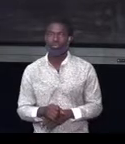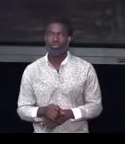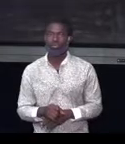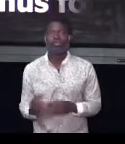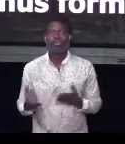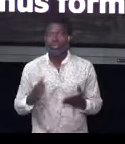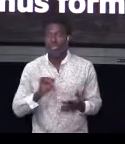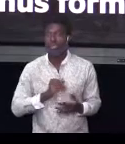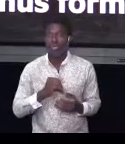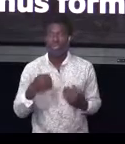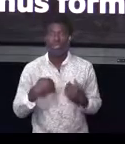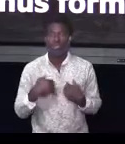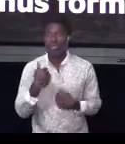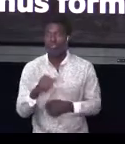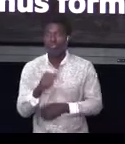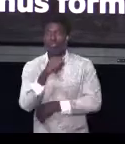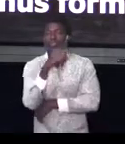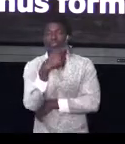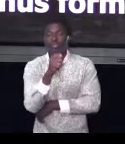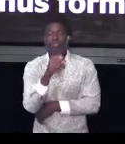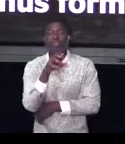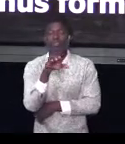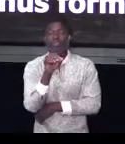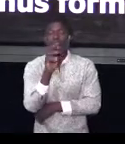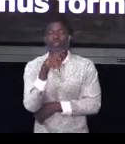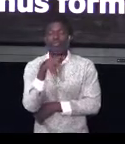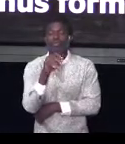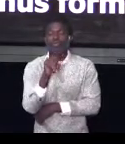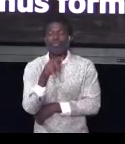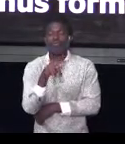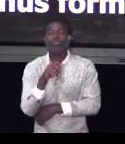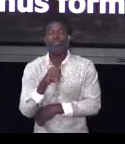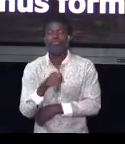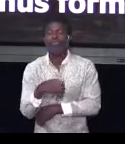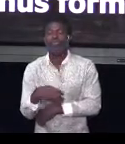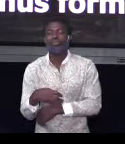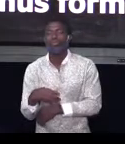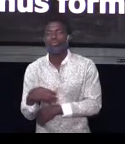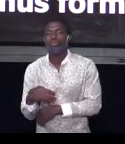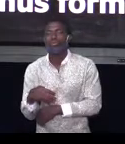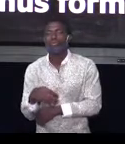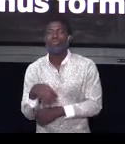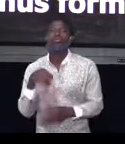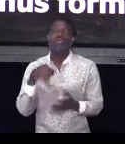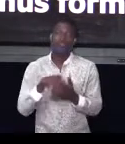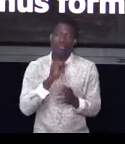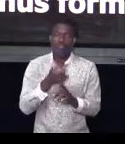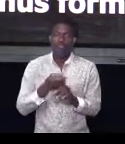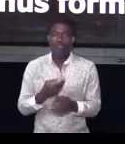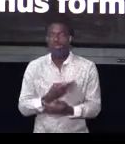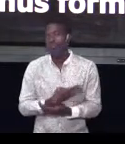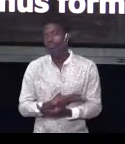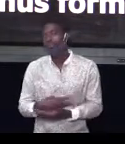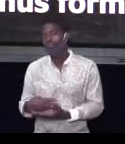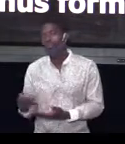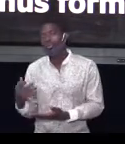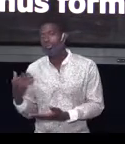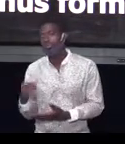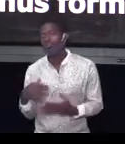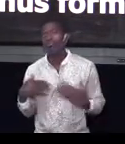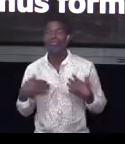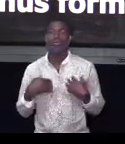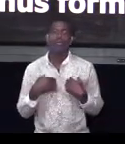of manure. Here I have the compost manure. These are derived from waste of